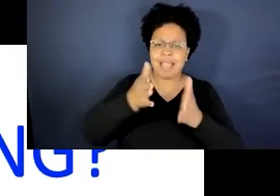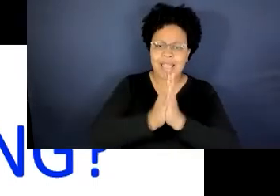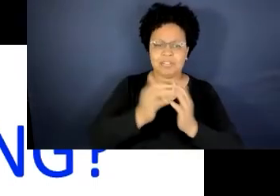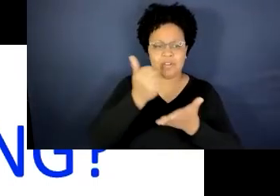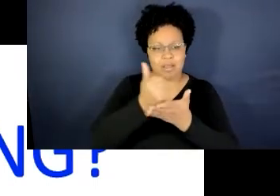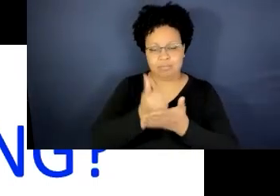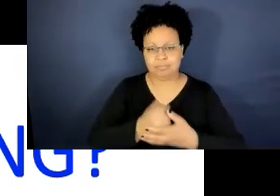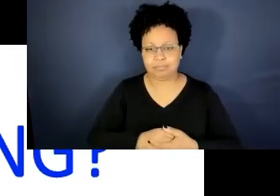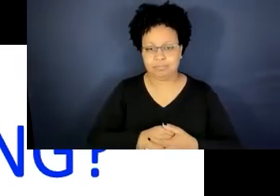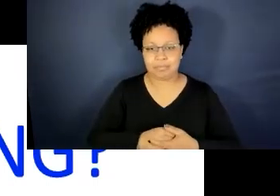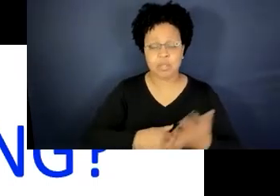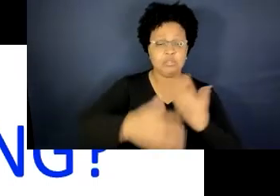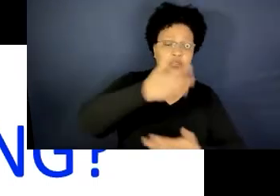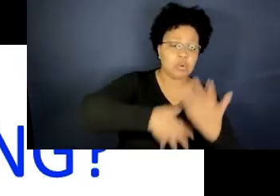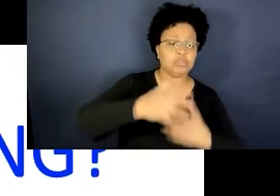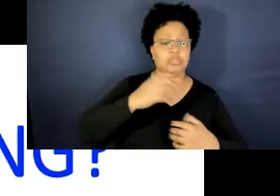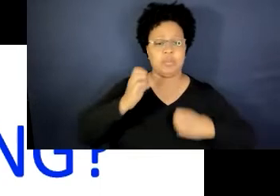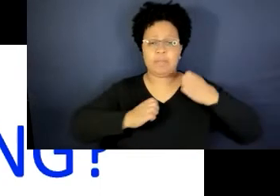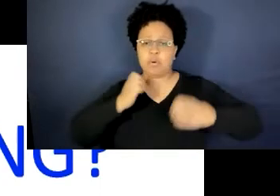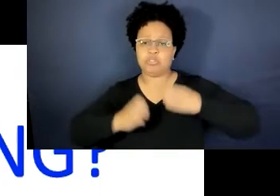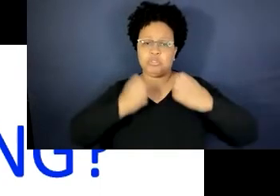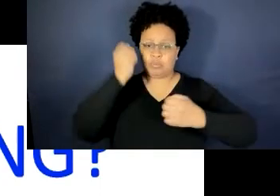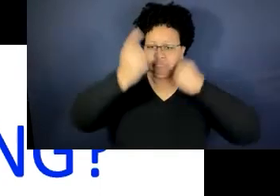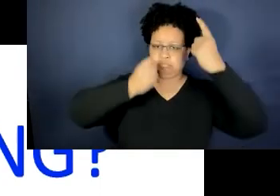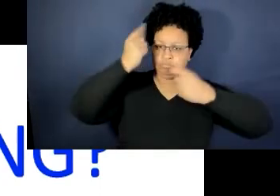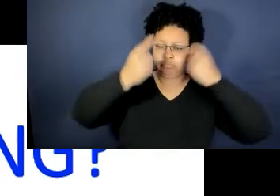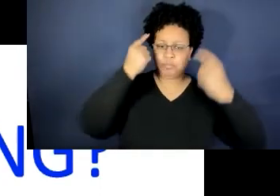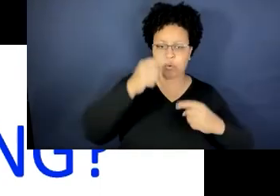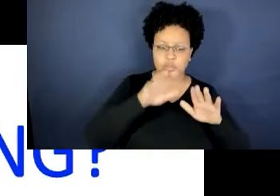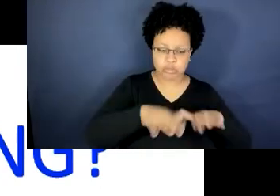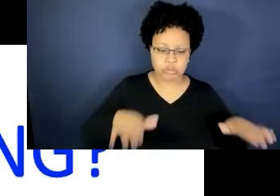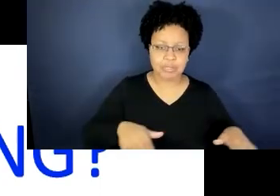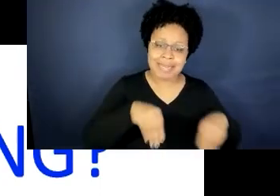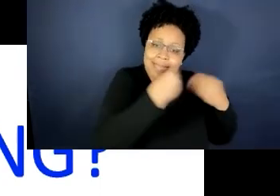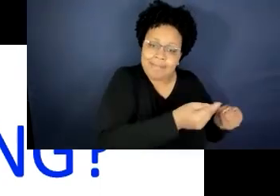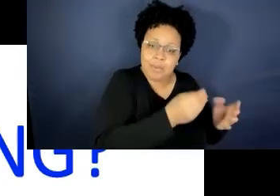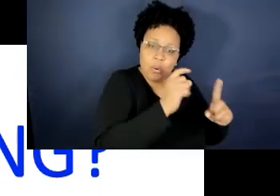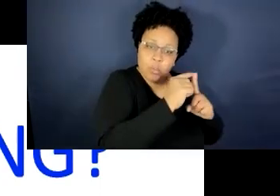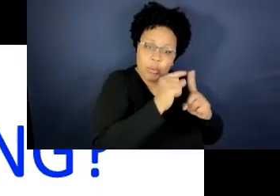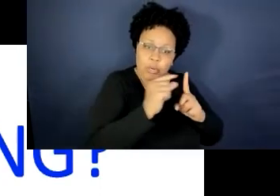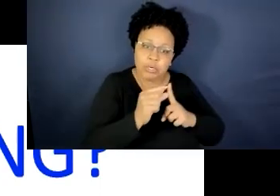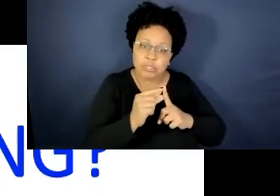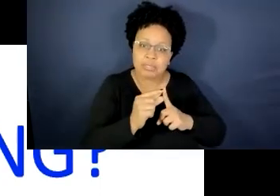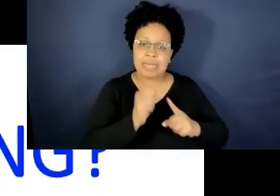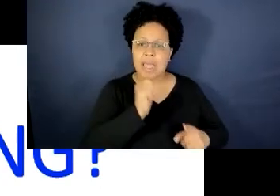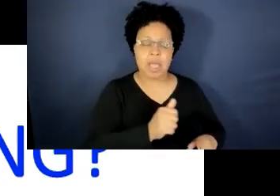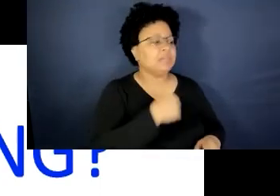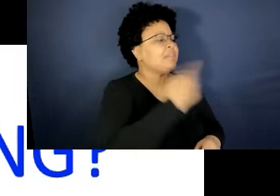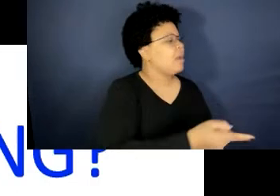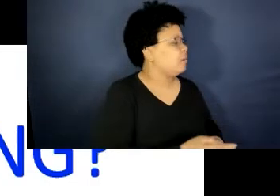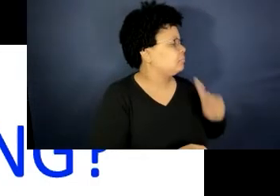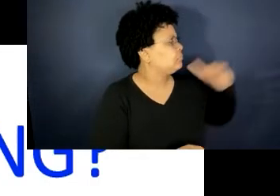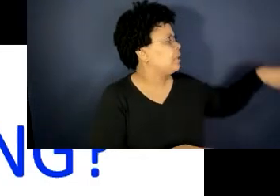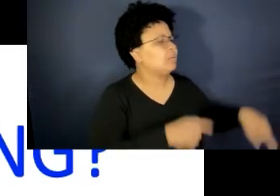themselves. Give them words. Read to them. Talk with them. And not the directive talk. Ask them open-ended